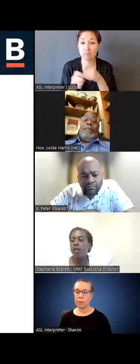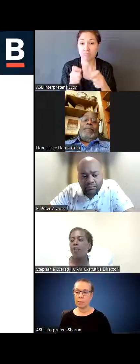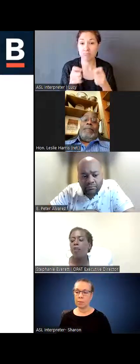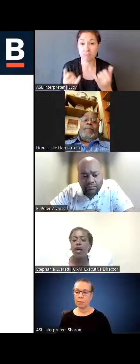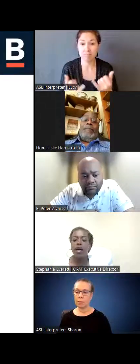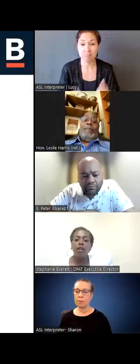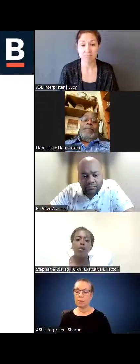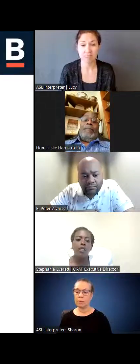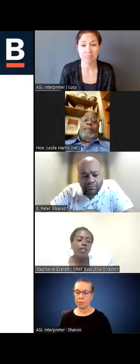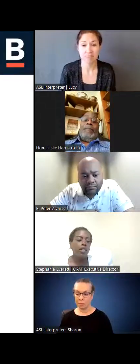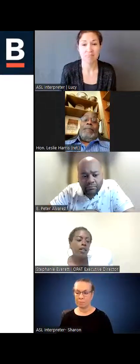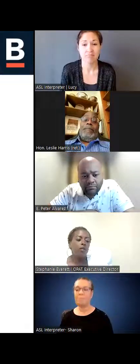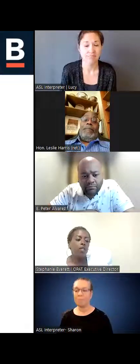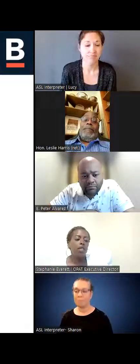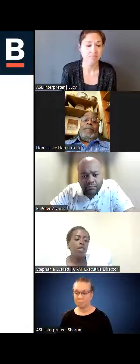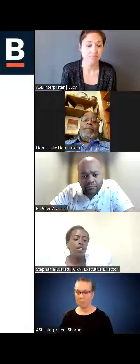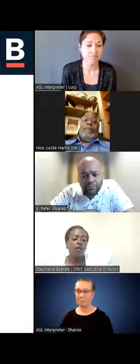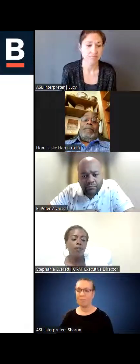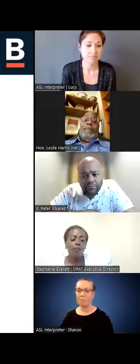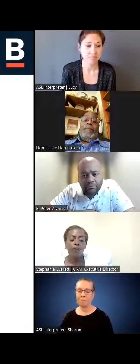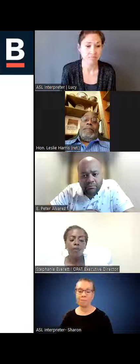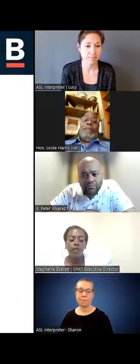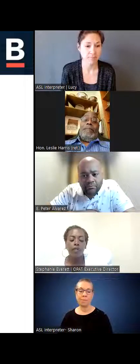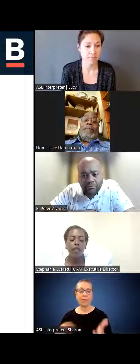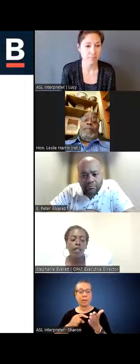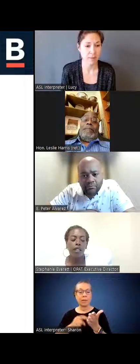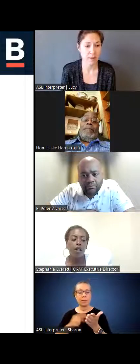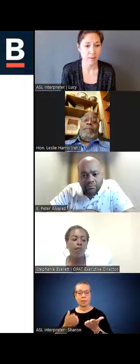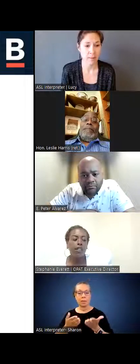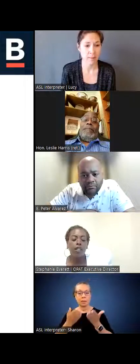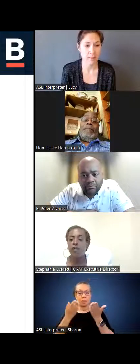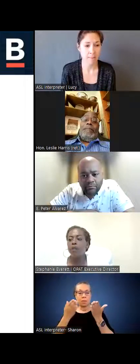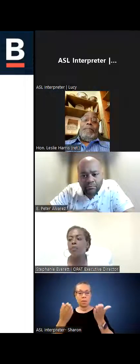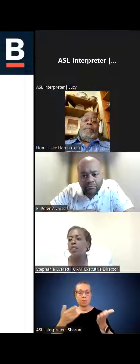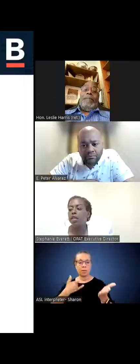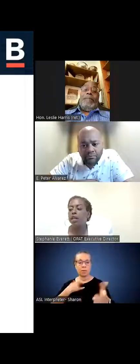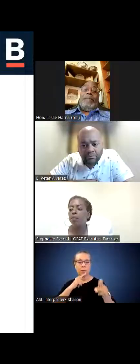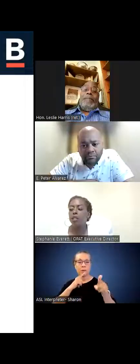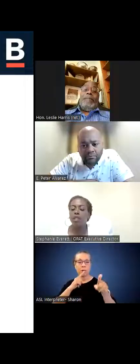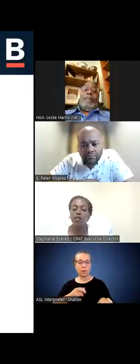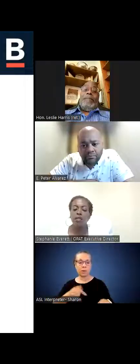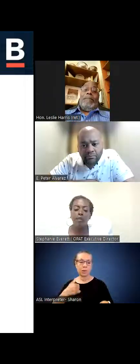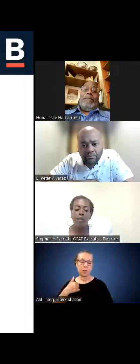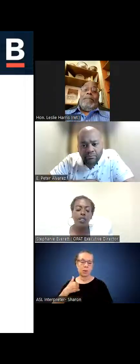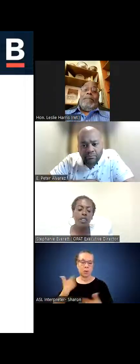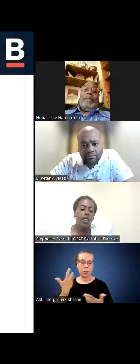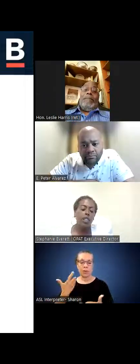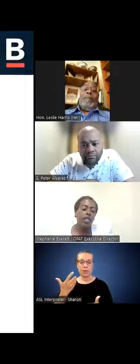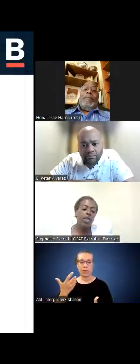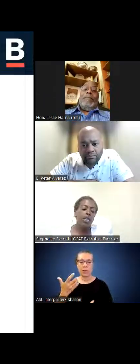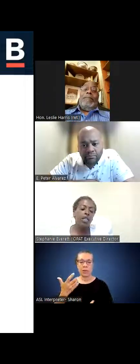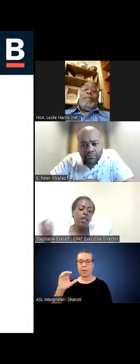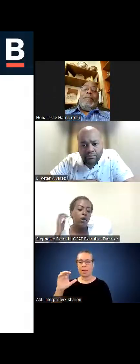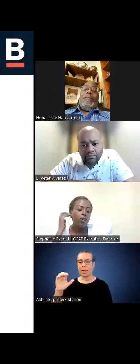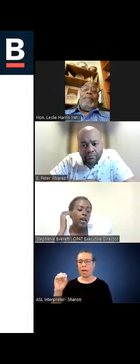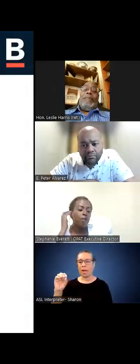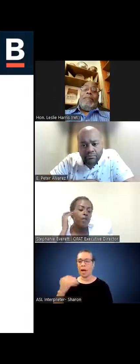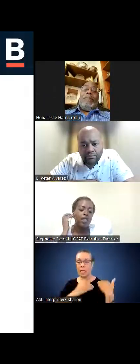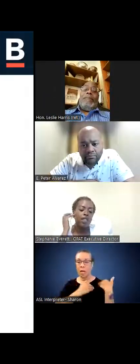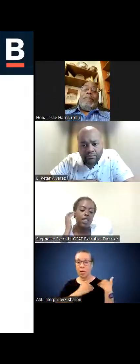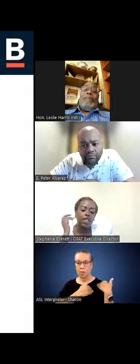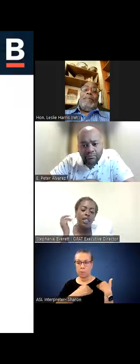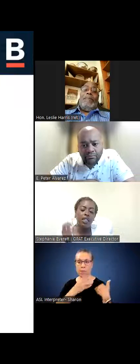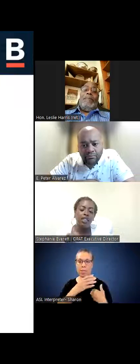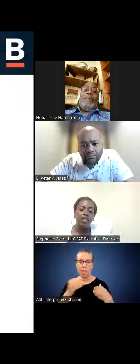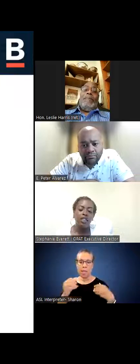mandated by the ordinance that created the Office of Police Accountability and Transparency. The OPAT